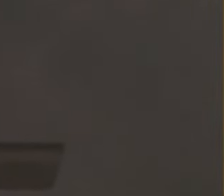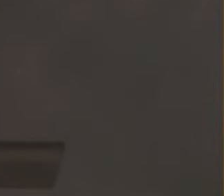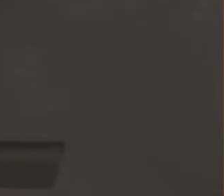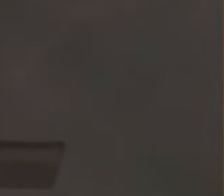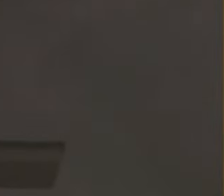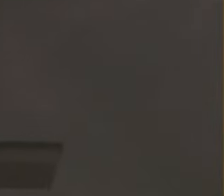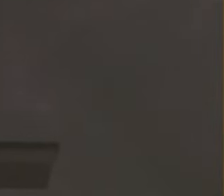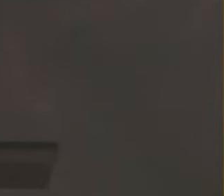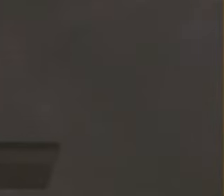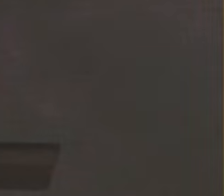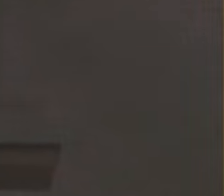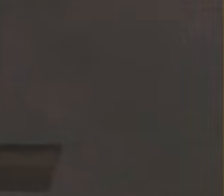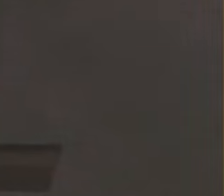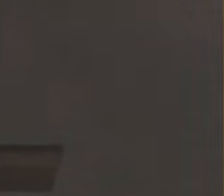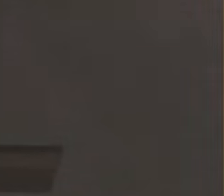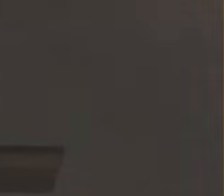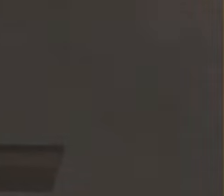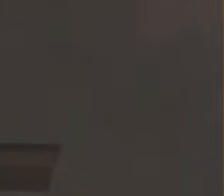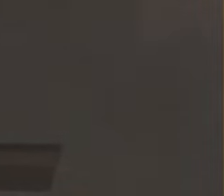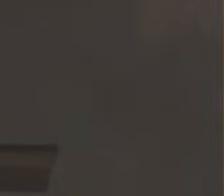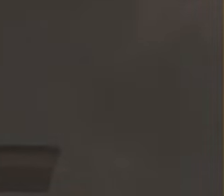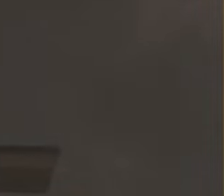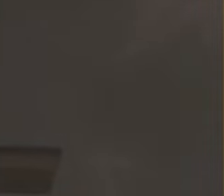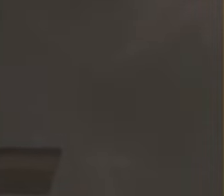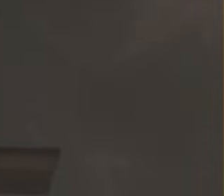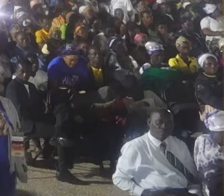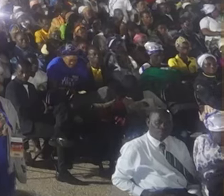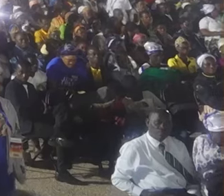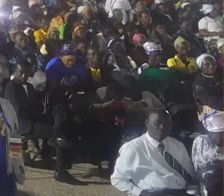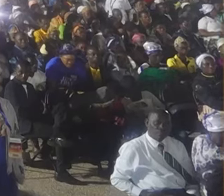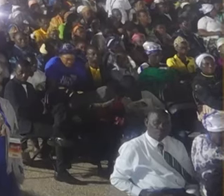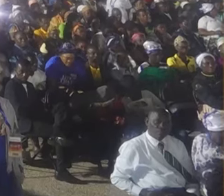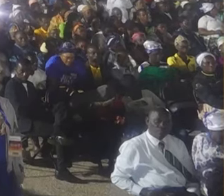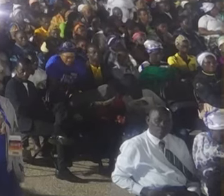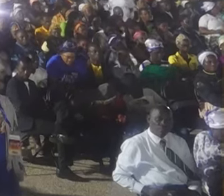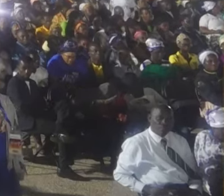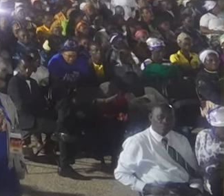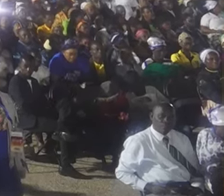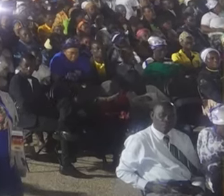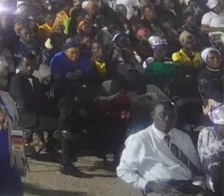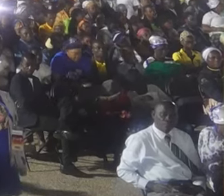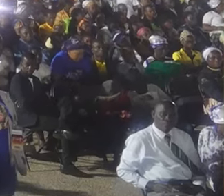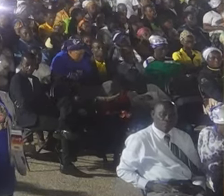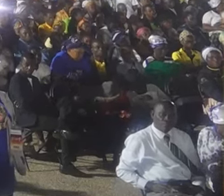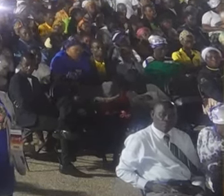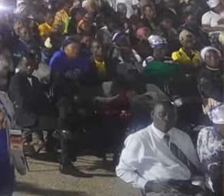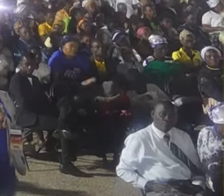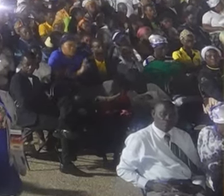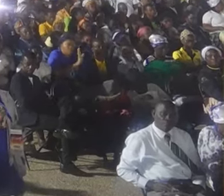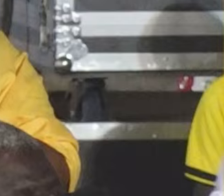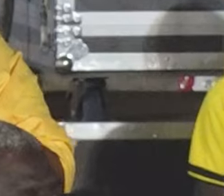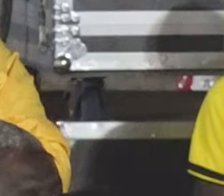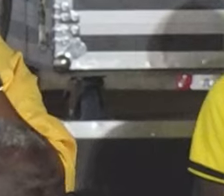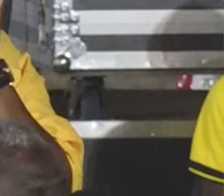the friendship that we lost in the garden, Jesus Christ, through Jesus,